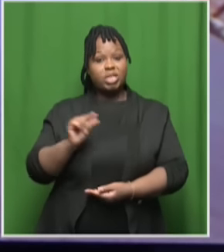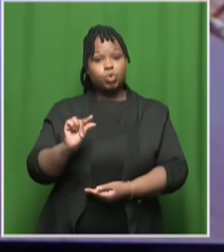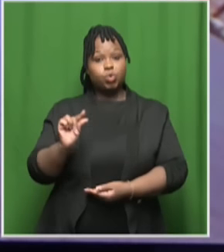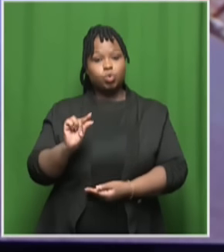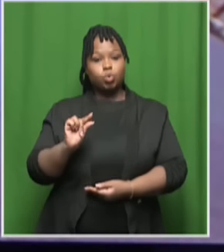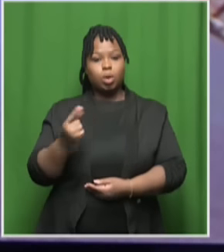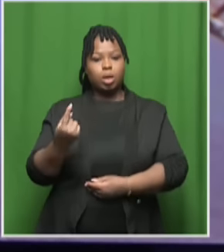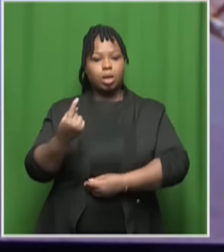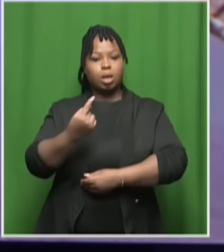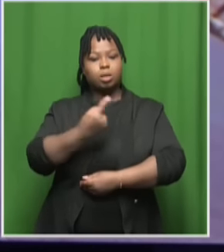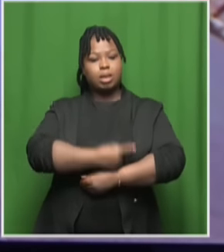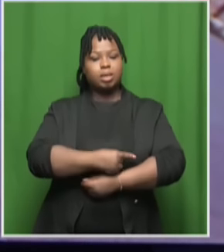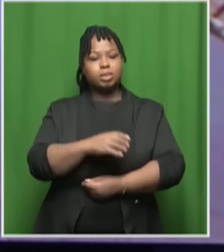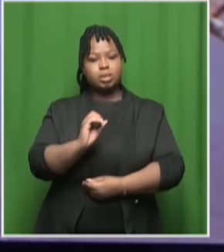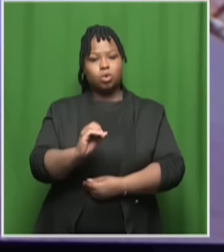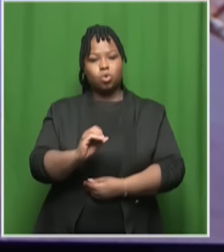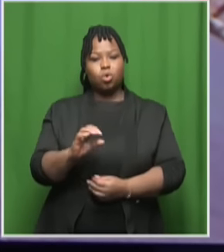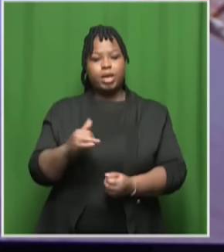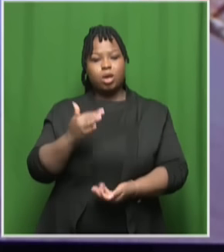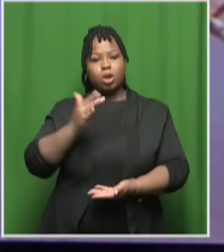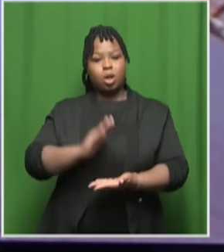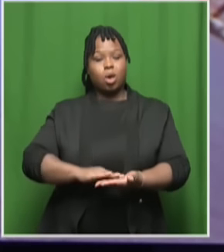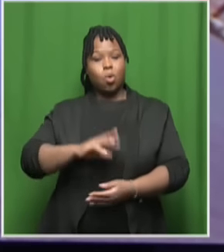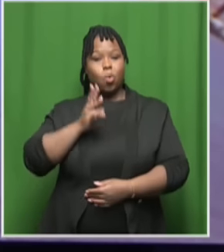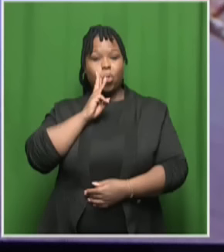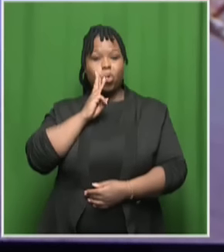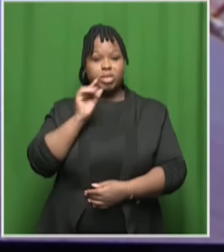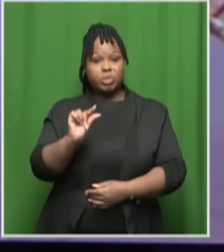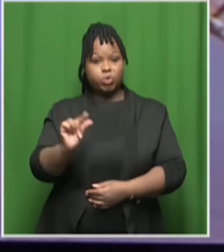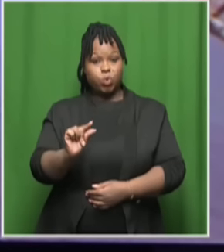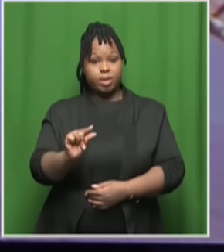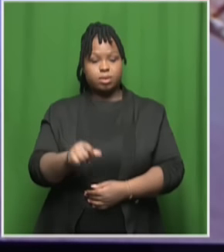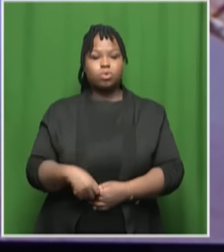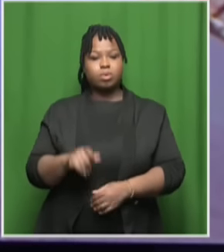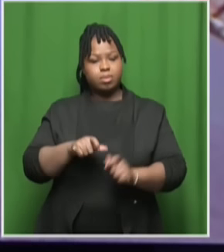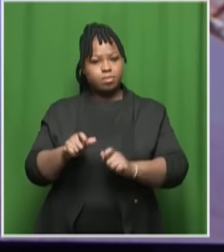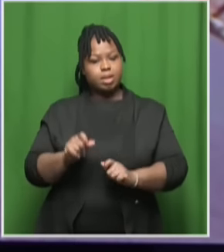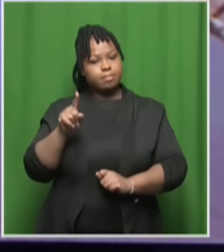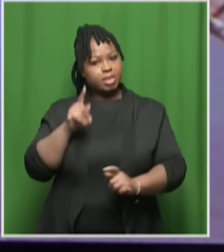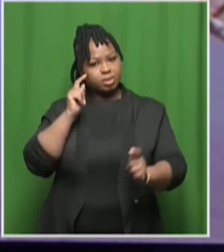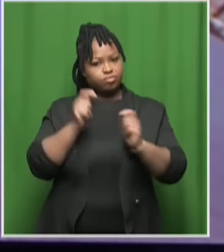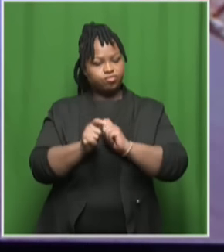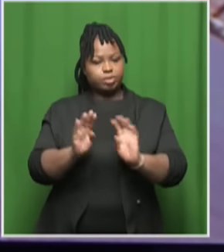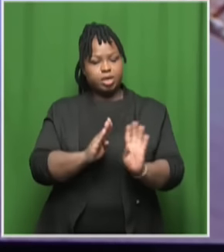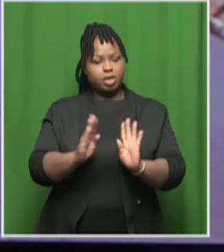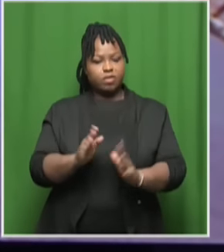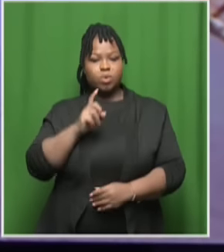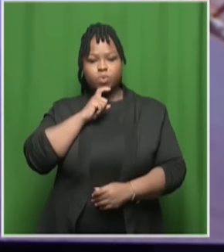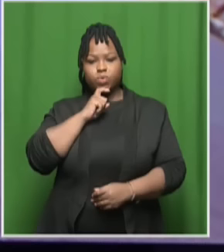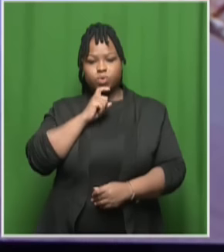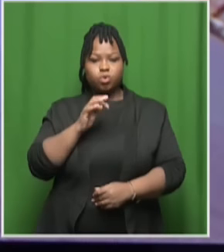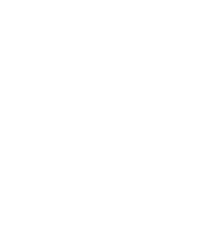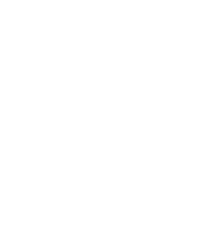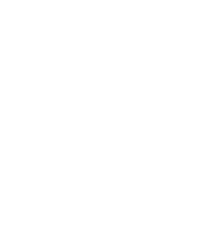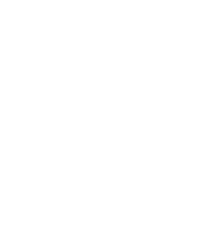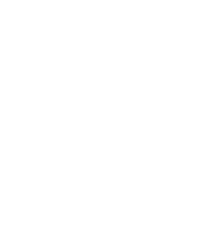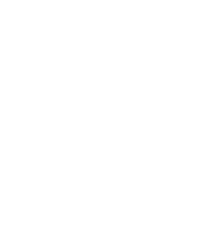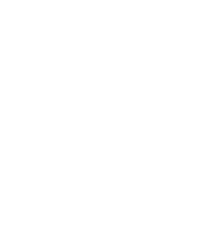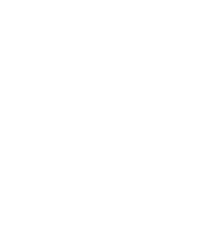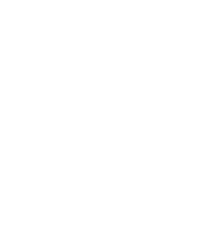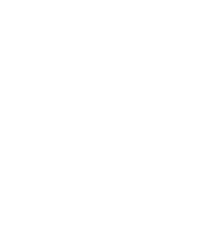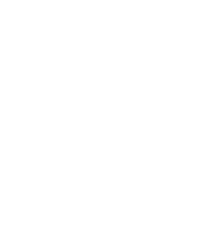to day zero. And that behavior has to be instilled. People have to change their consumption patterns.